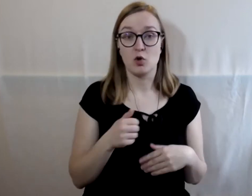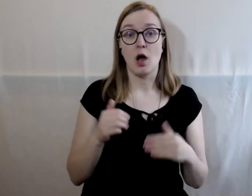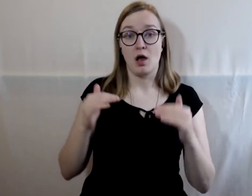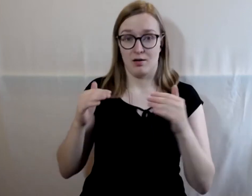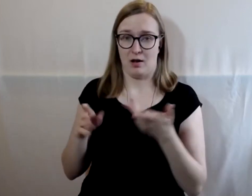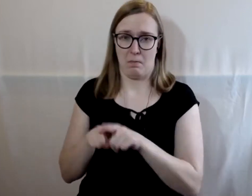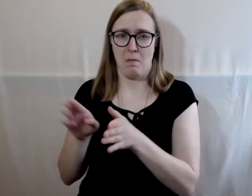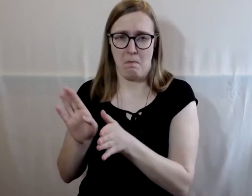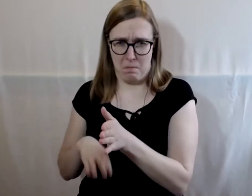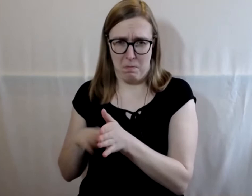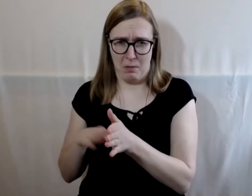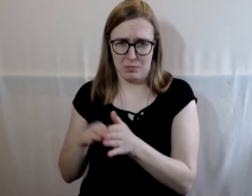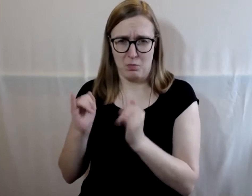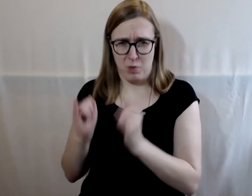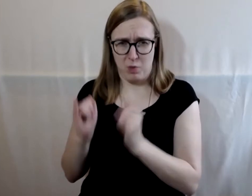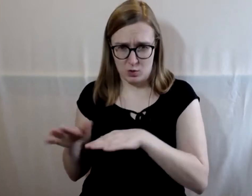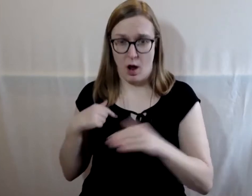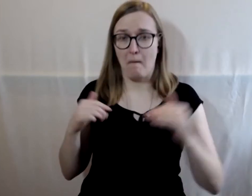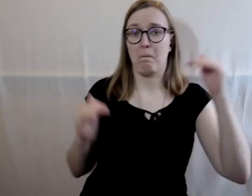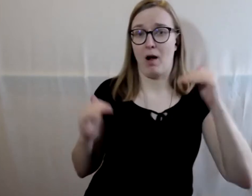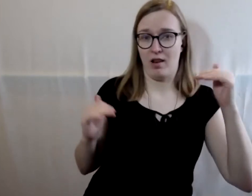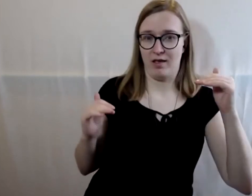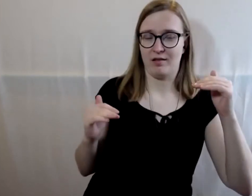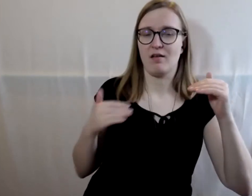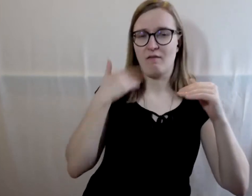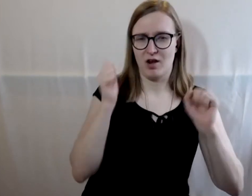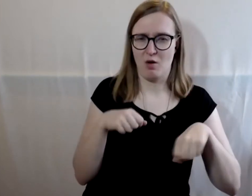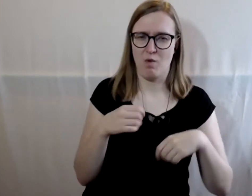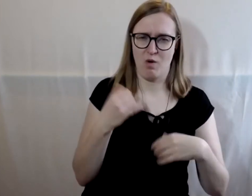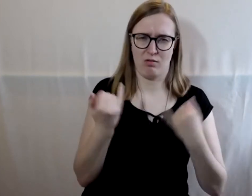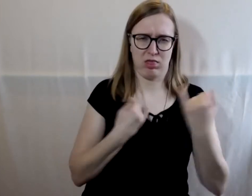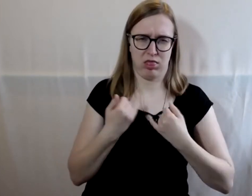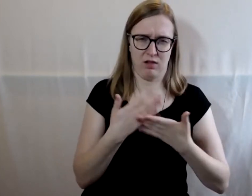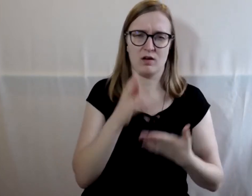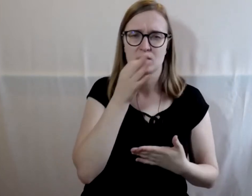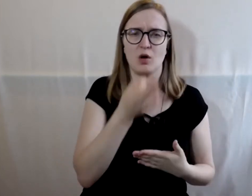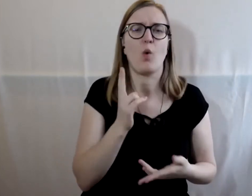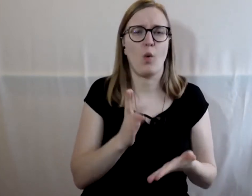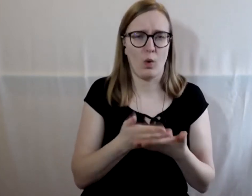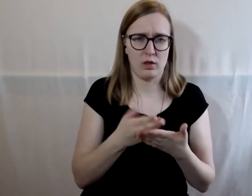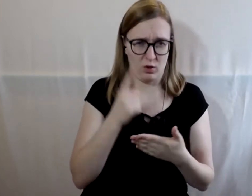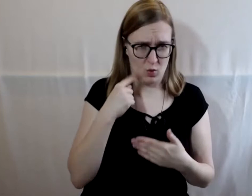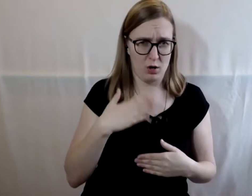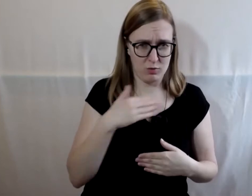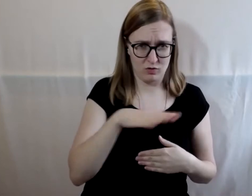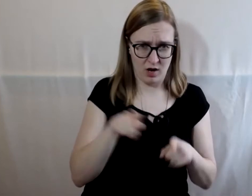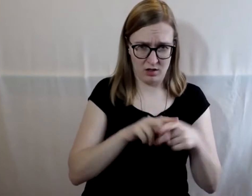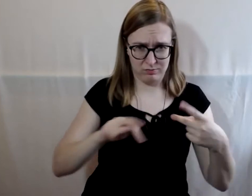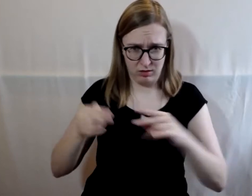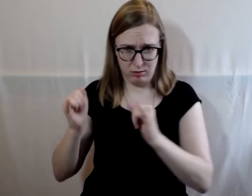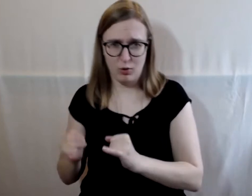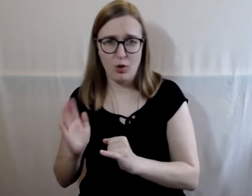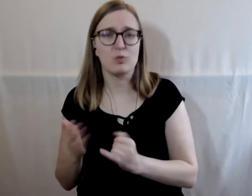in the world. So it's important to choose. I'll just check, Irina, in